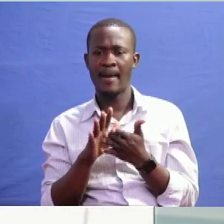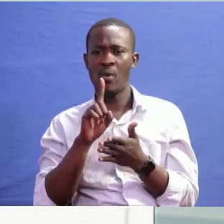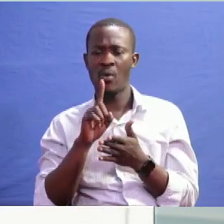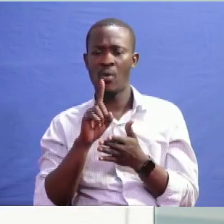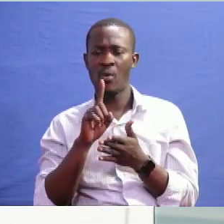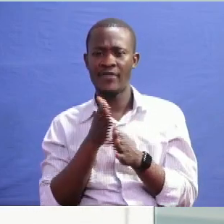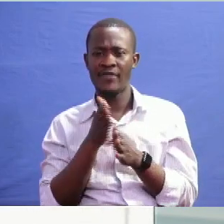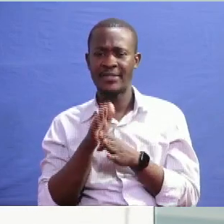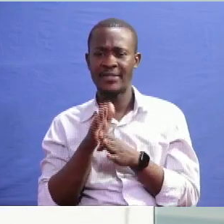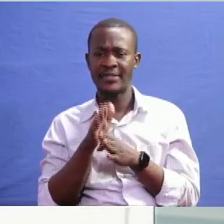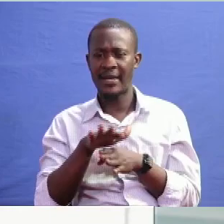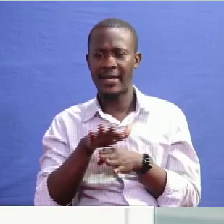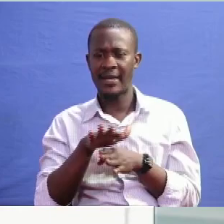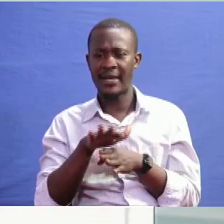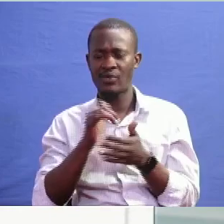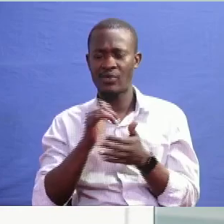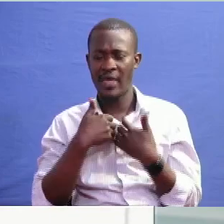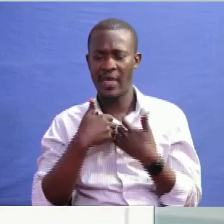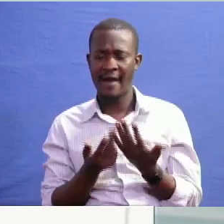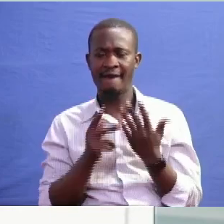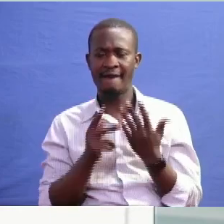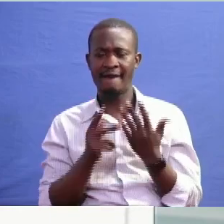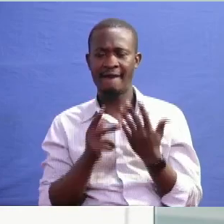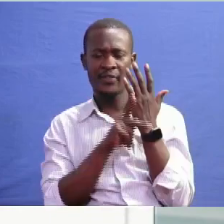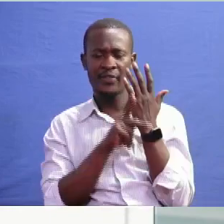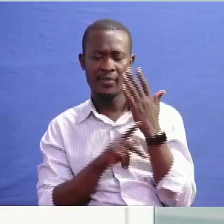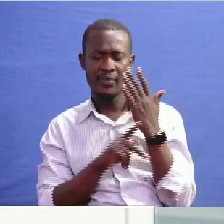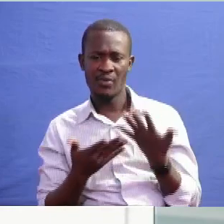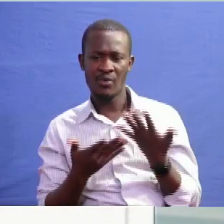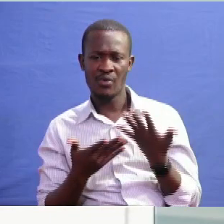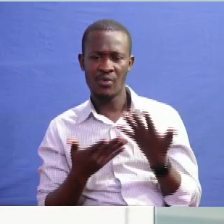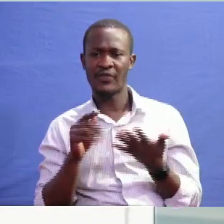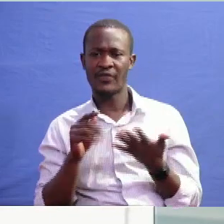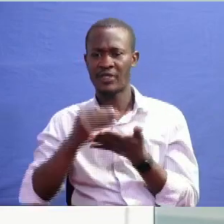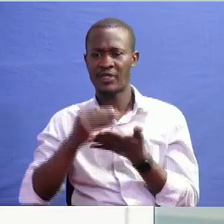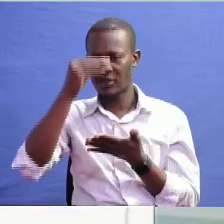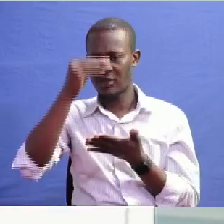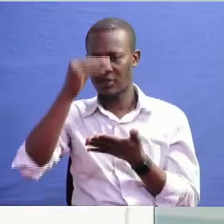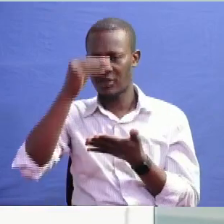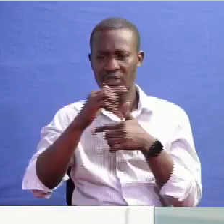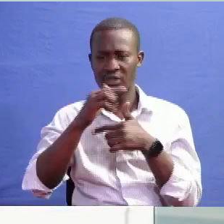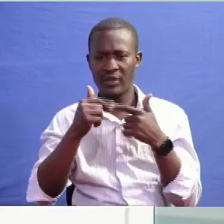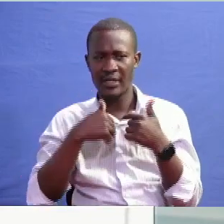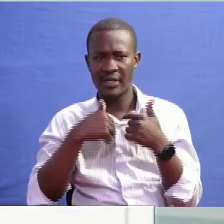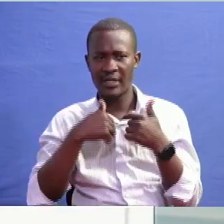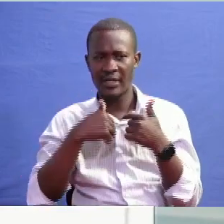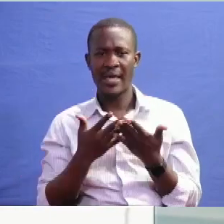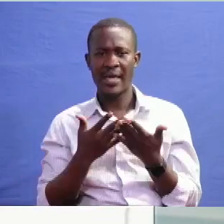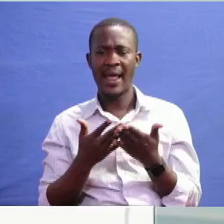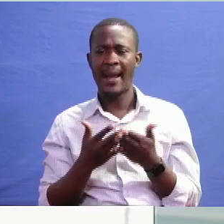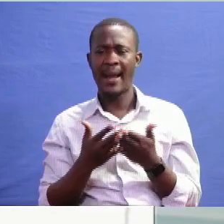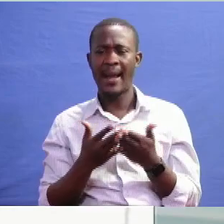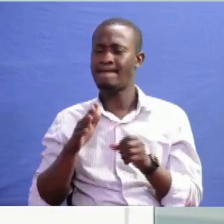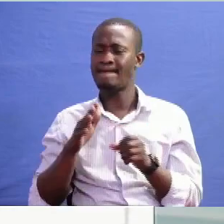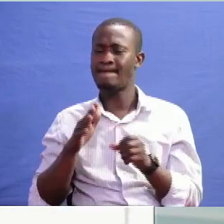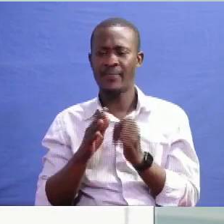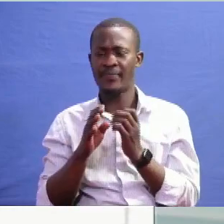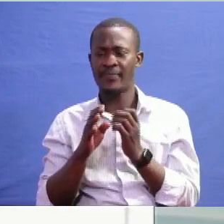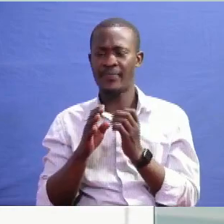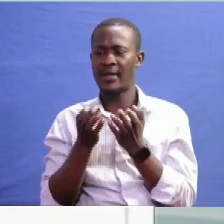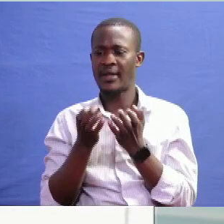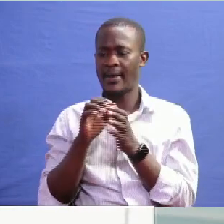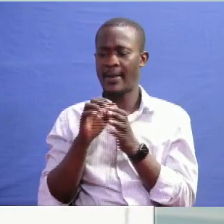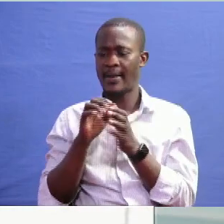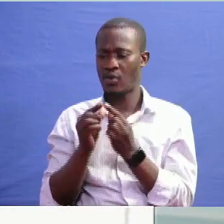key areas that we have the vulnerable, where the student falling under the vulnerable and the extremely needy category